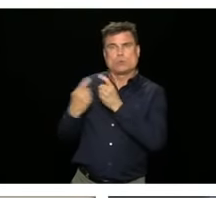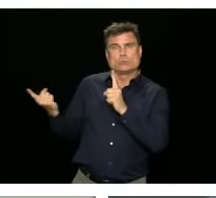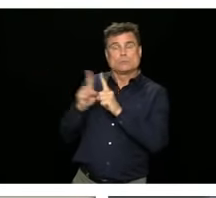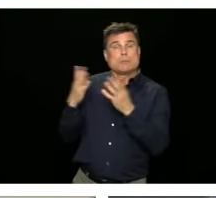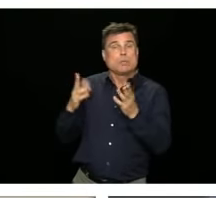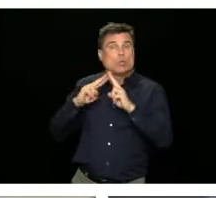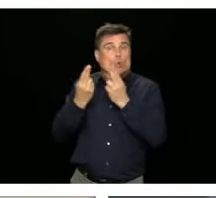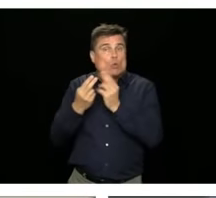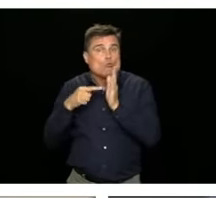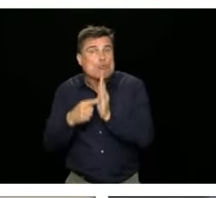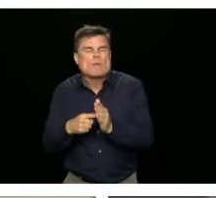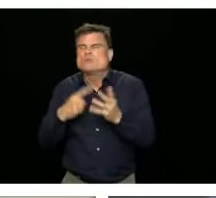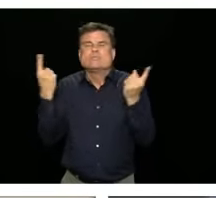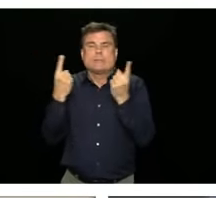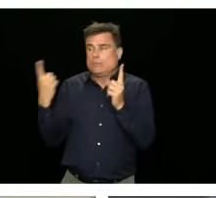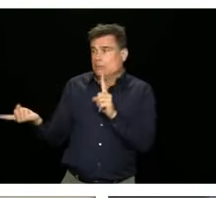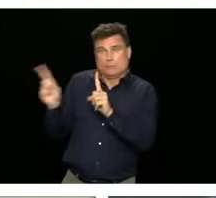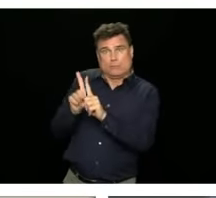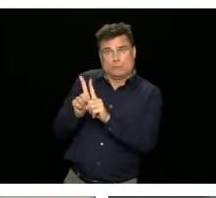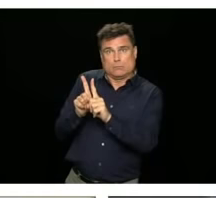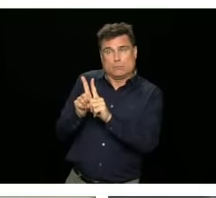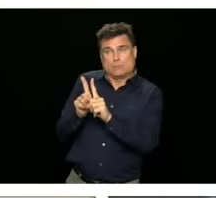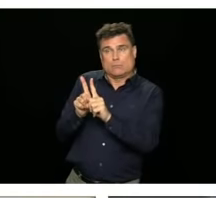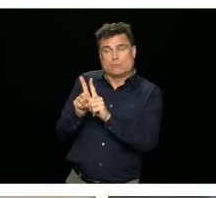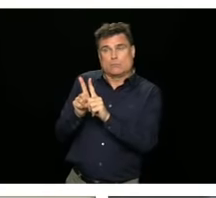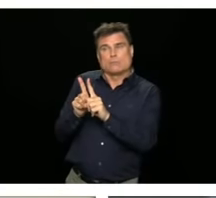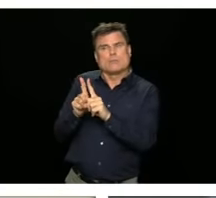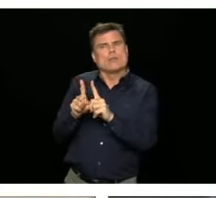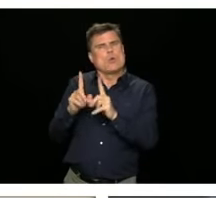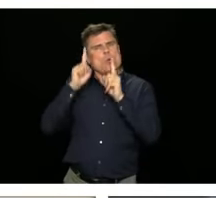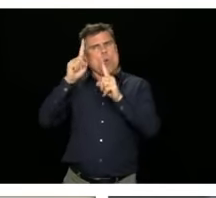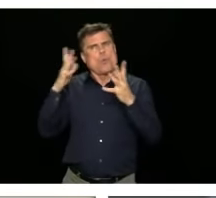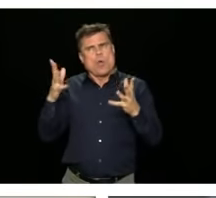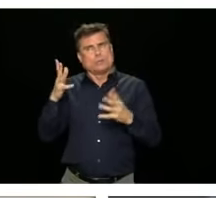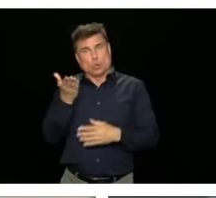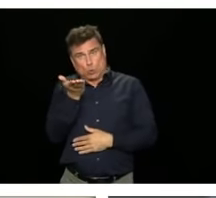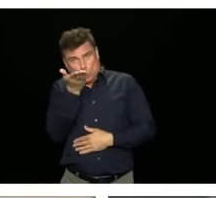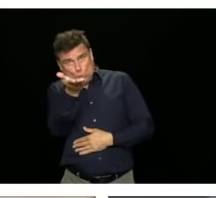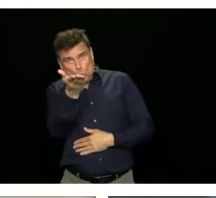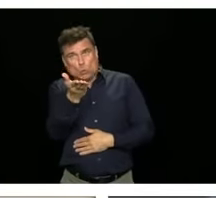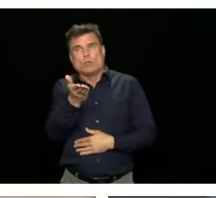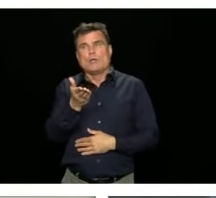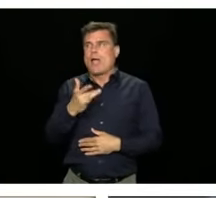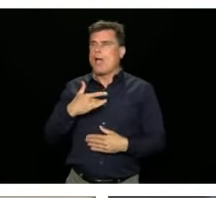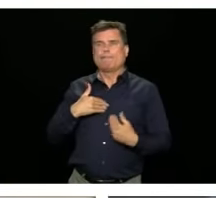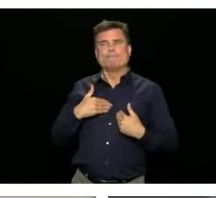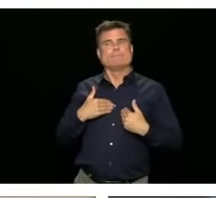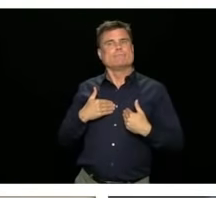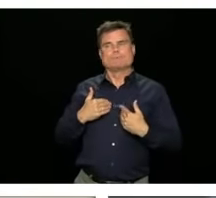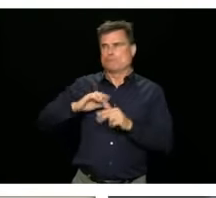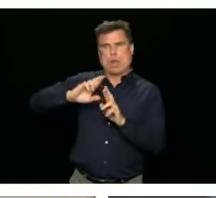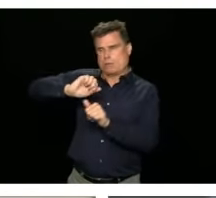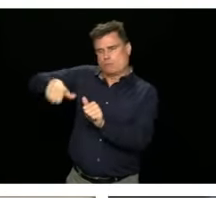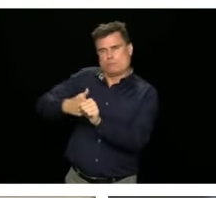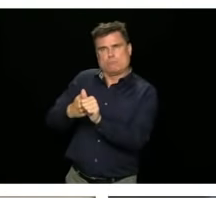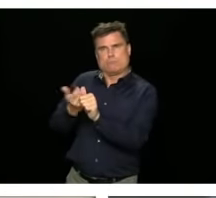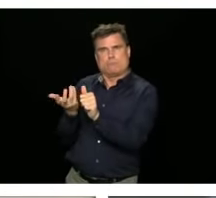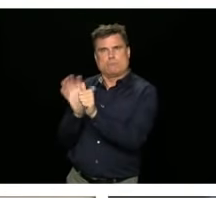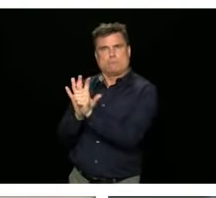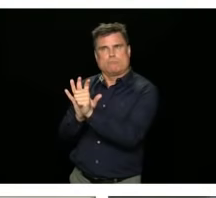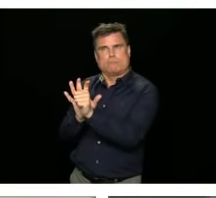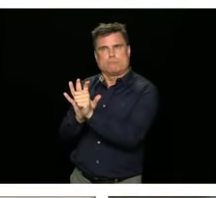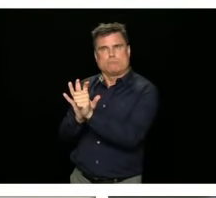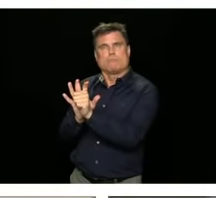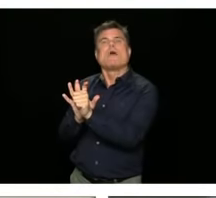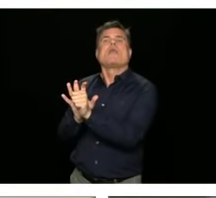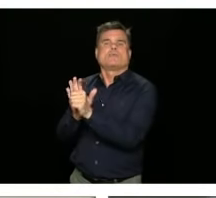may in fact be deeply difficult and harmful to you. Thank you. Thank you, Patricia. As well, I just want to